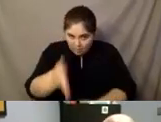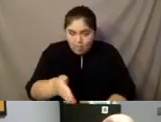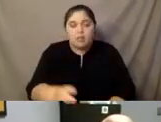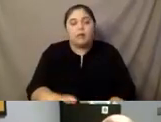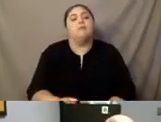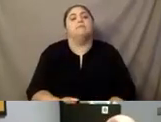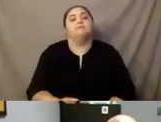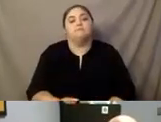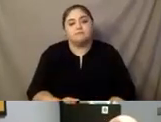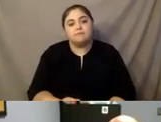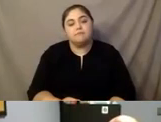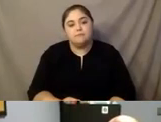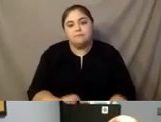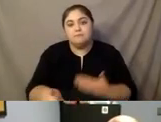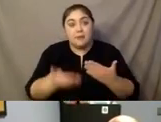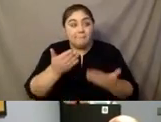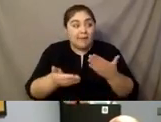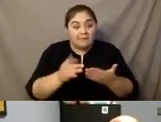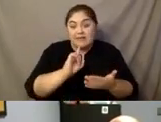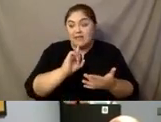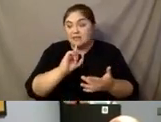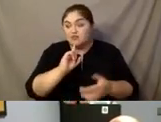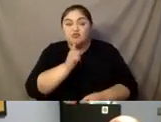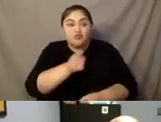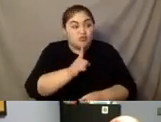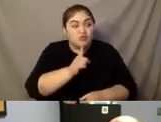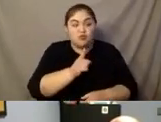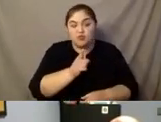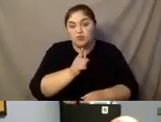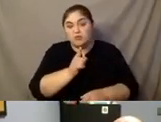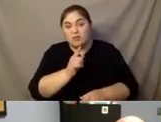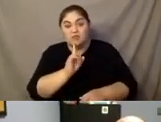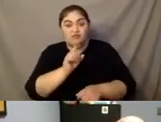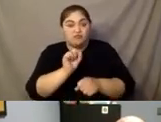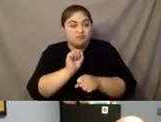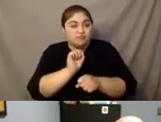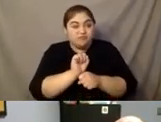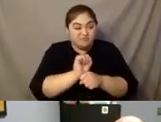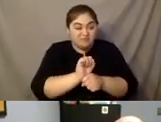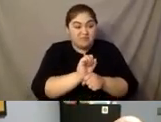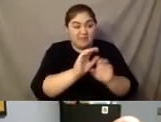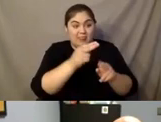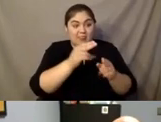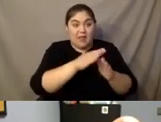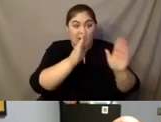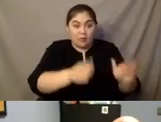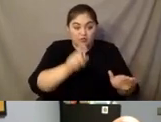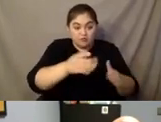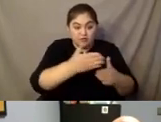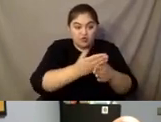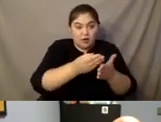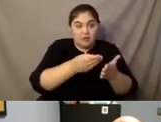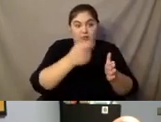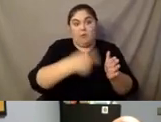There may actually be legitimate times when the household should have been sharing expenses. So if the perpetrator is somebody